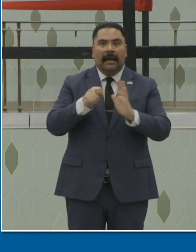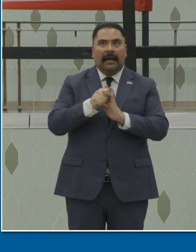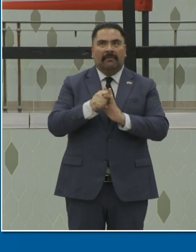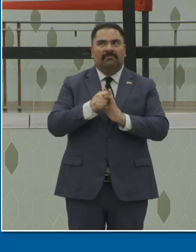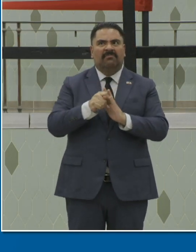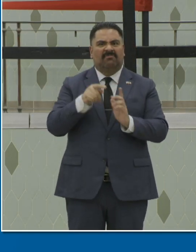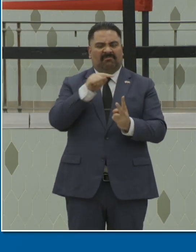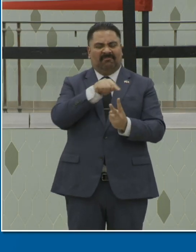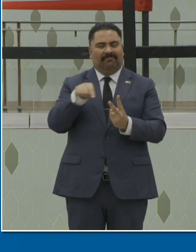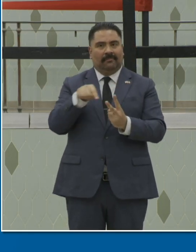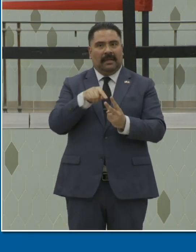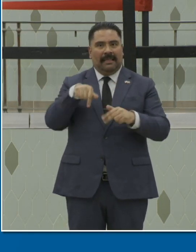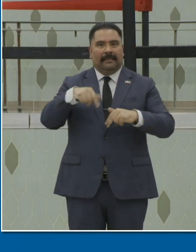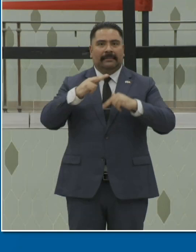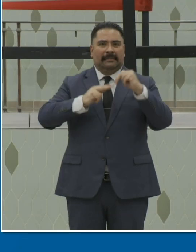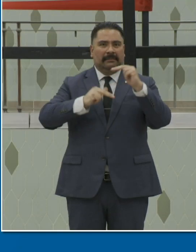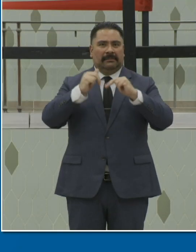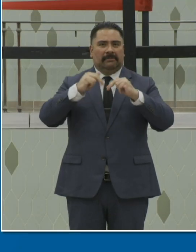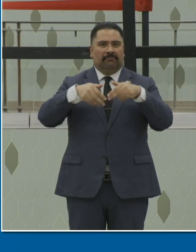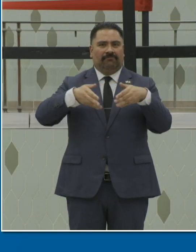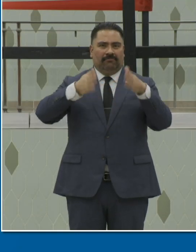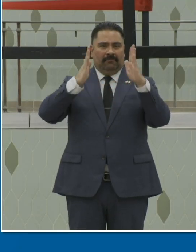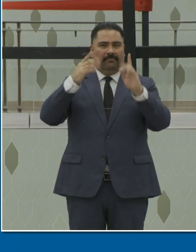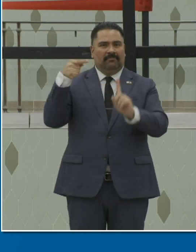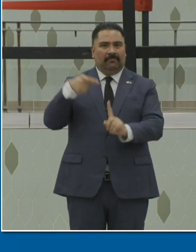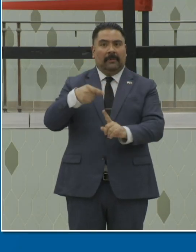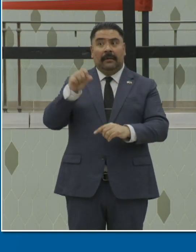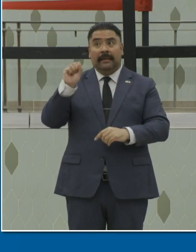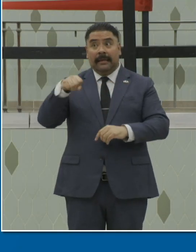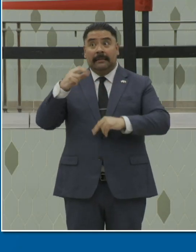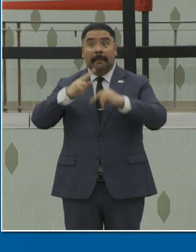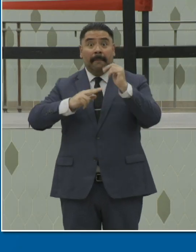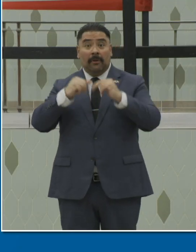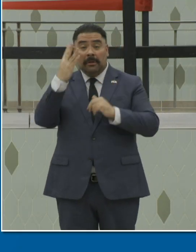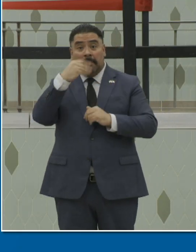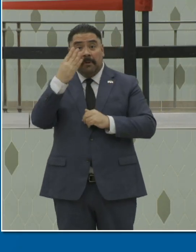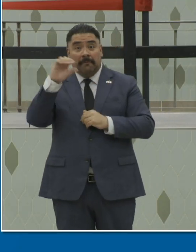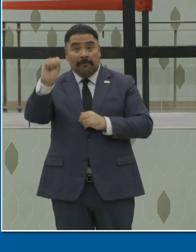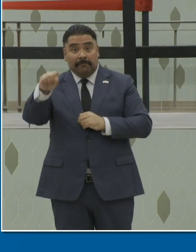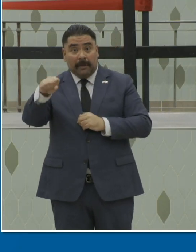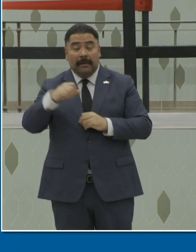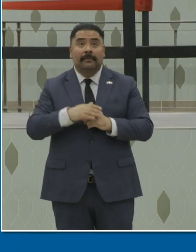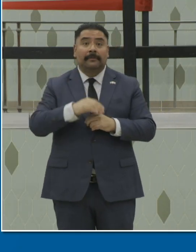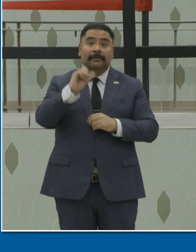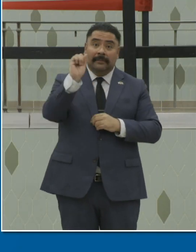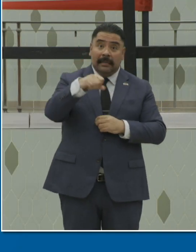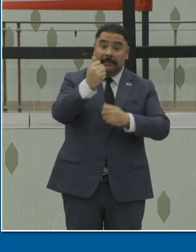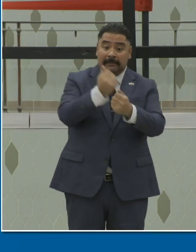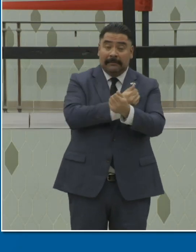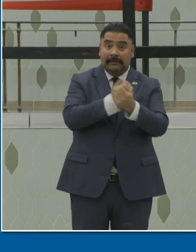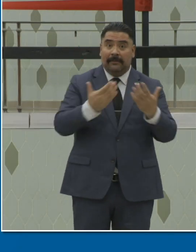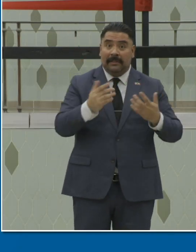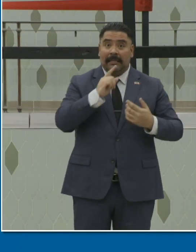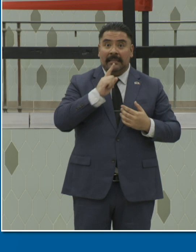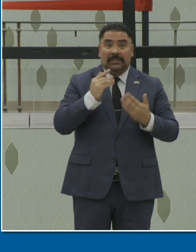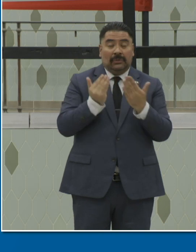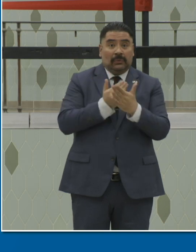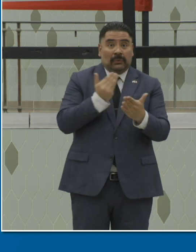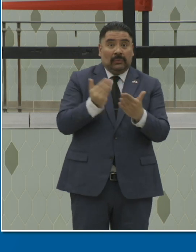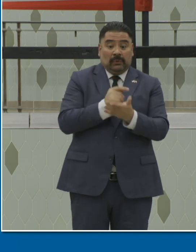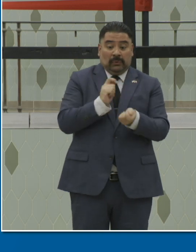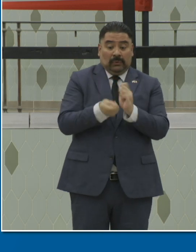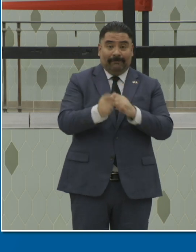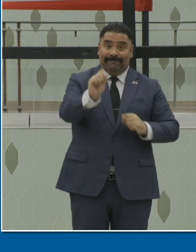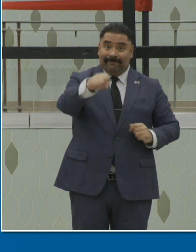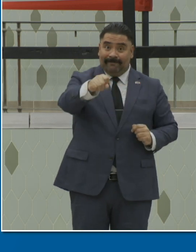that's what this property is about. Yes, it's a beautiful building. Yes, everything is brand new.